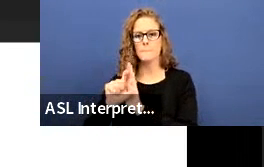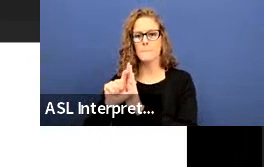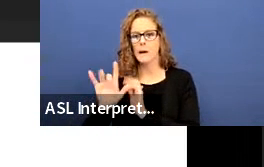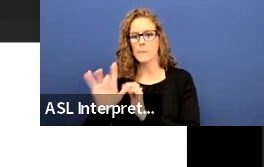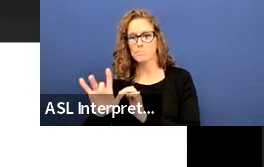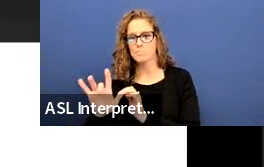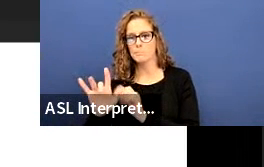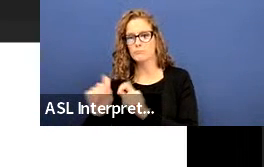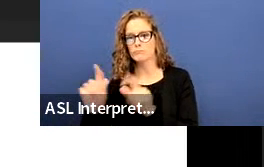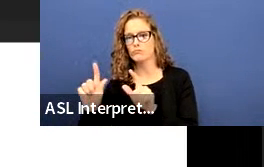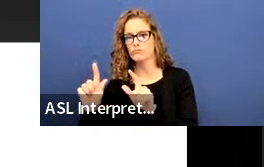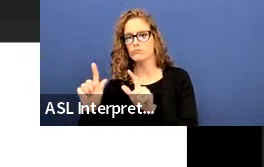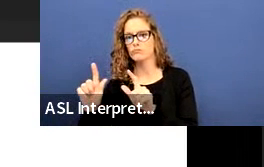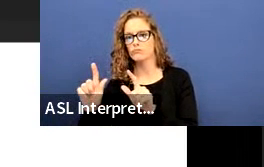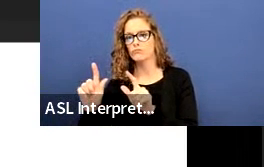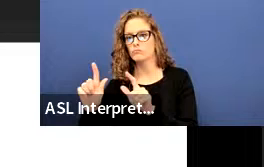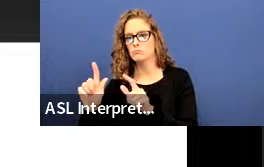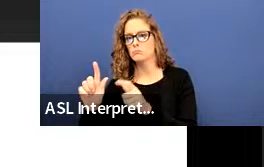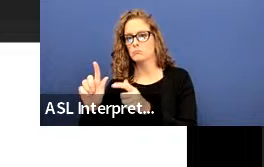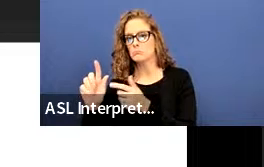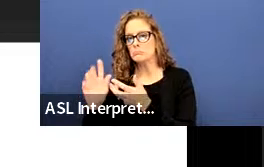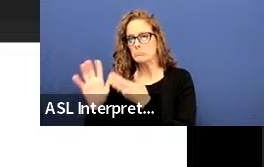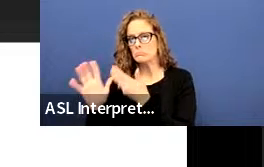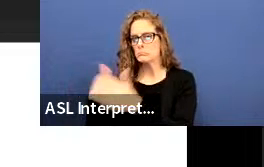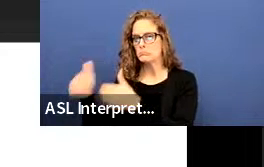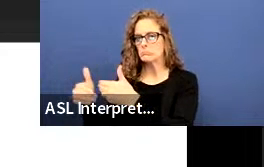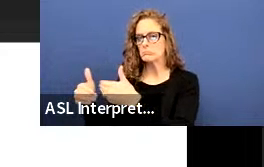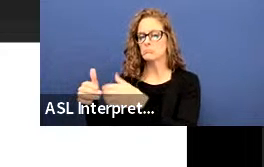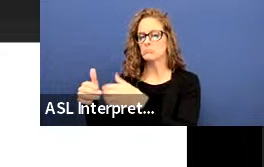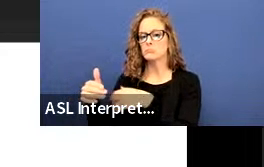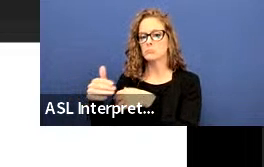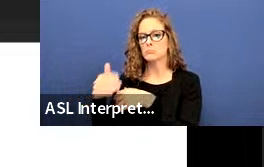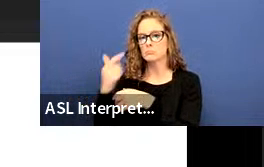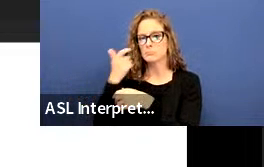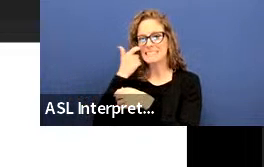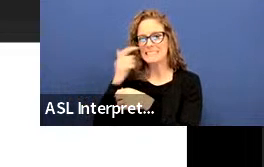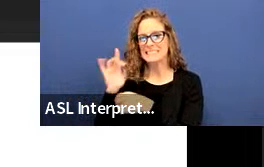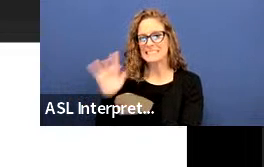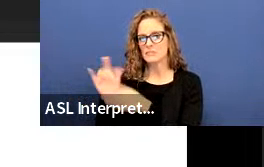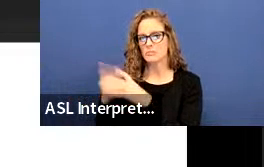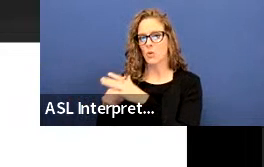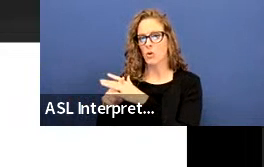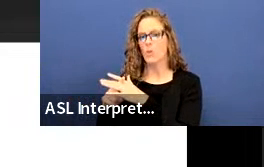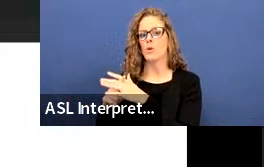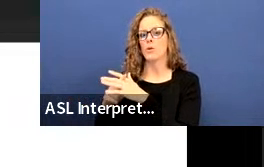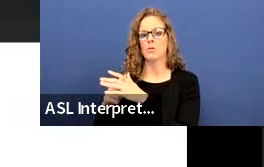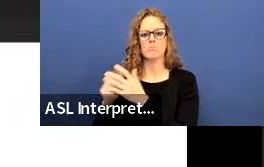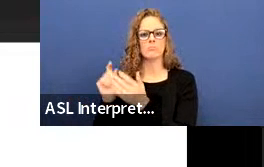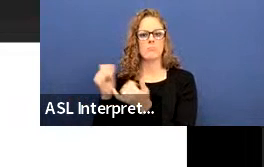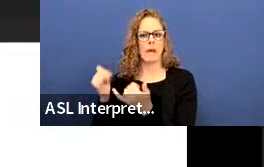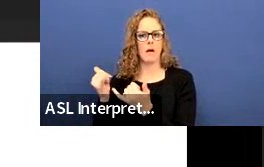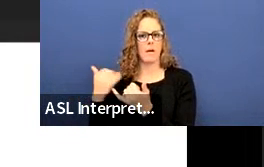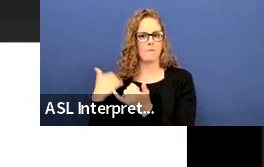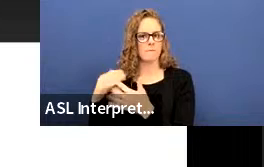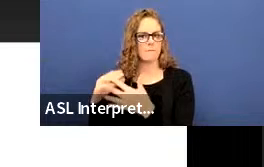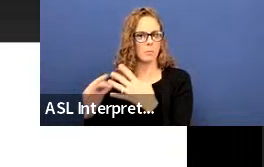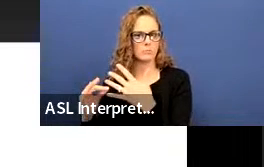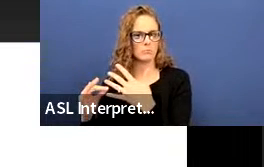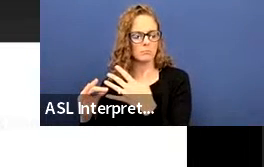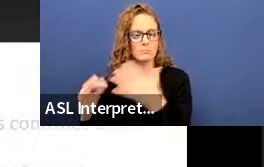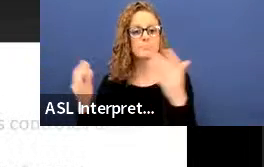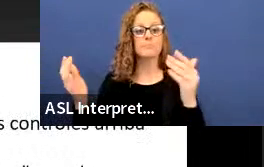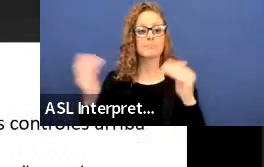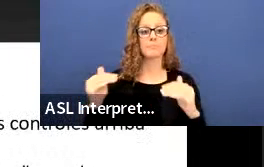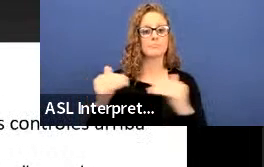Okay, we'll keep working on that. I just started it. And next is, as a reminder,